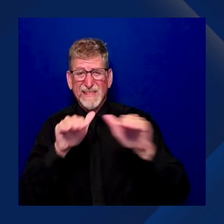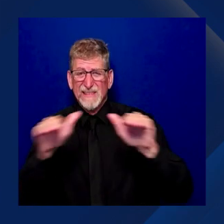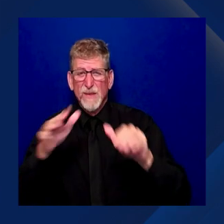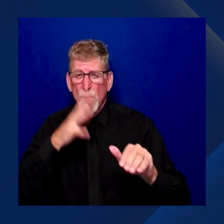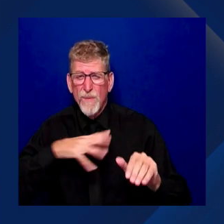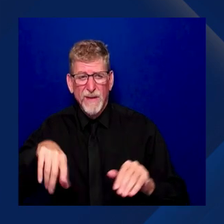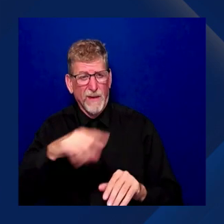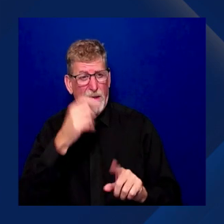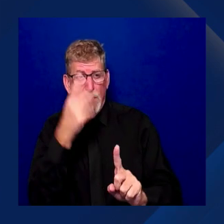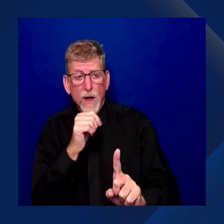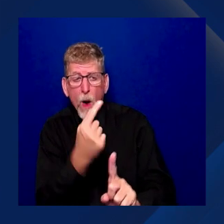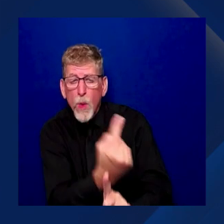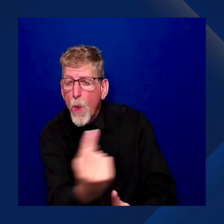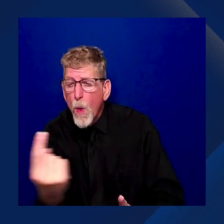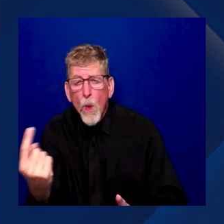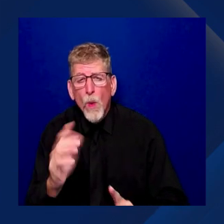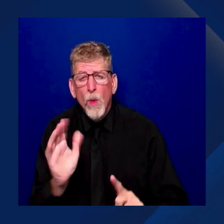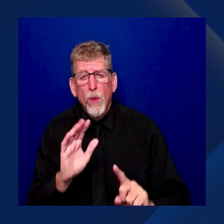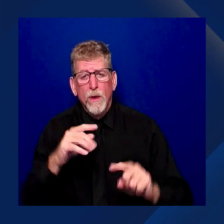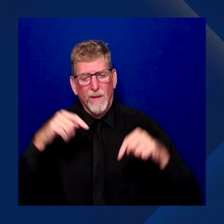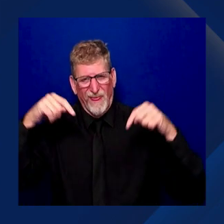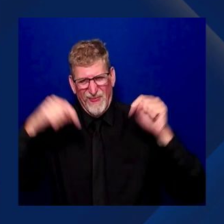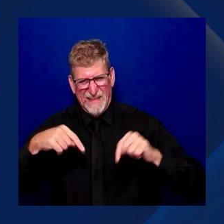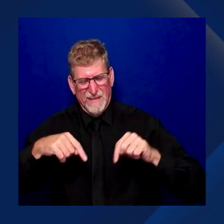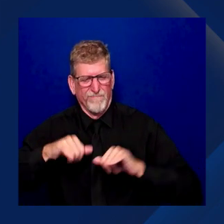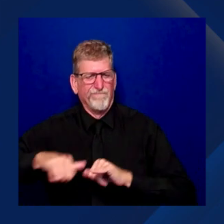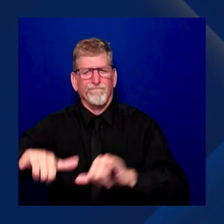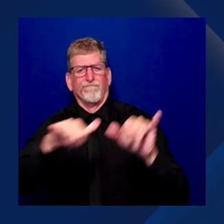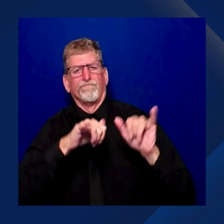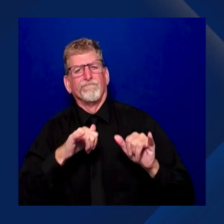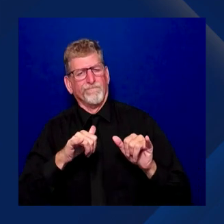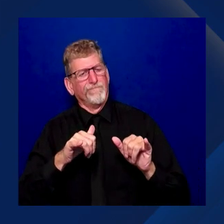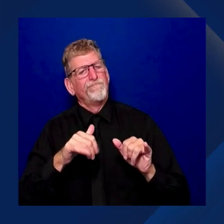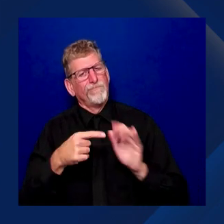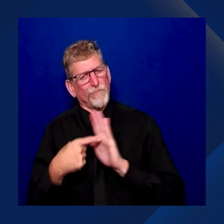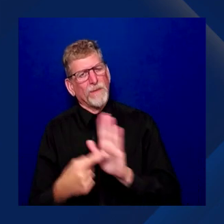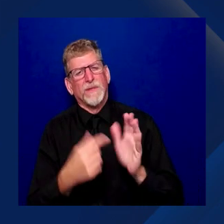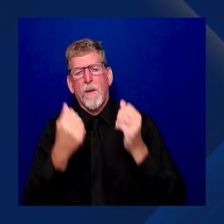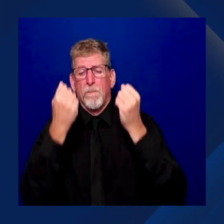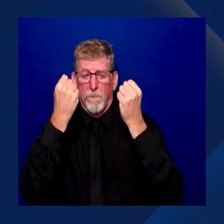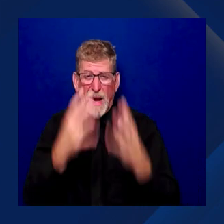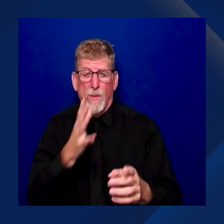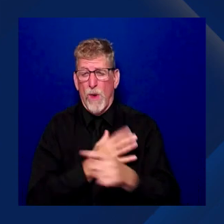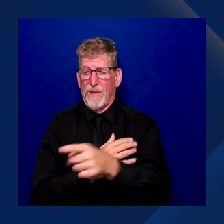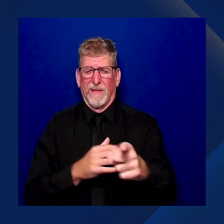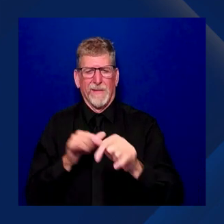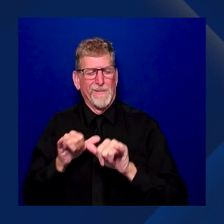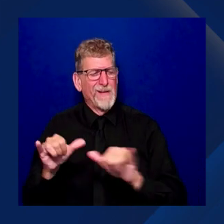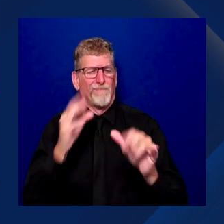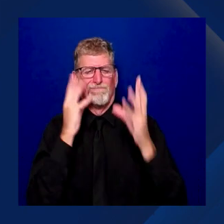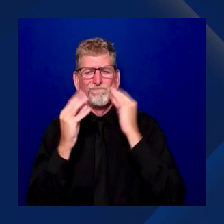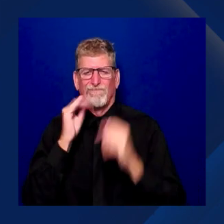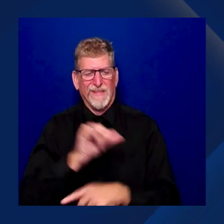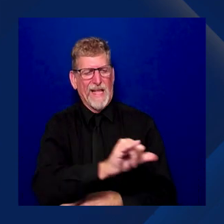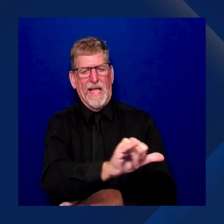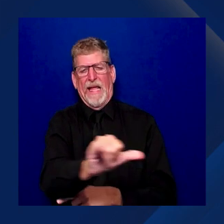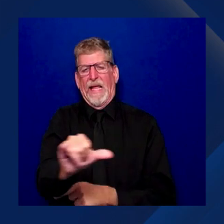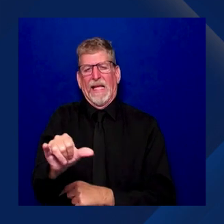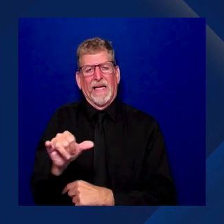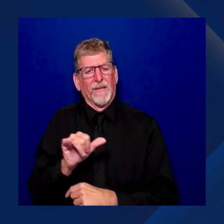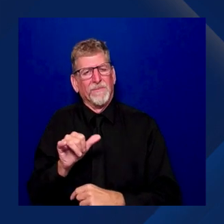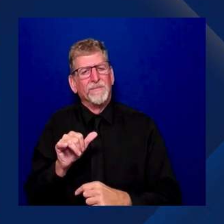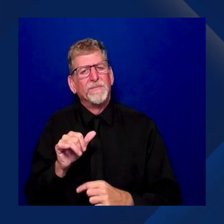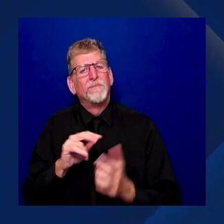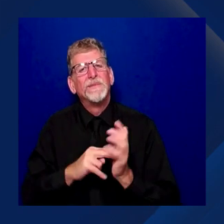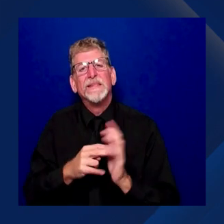a story that sadly is a story that many women have in common. And therefore the need for women that when they're in that room, to